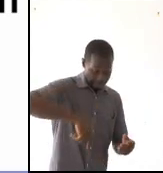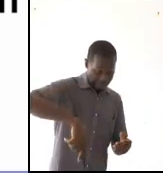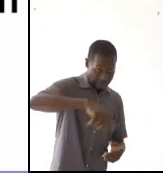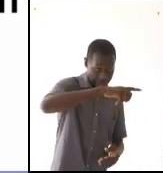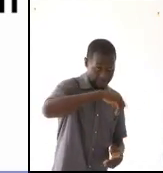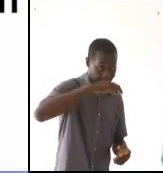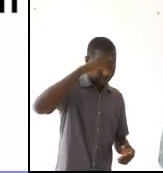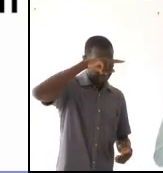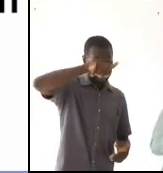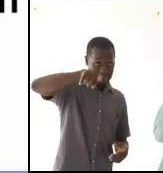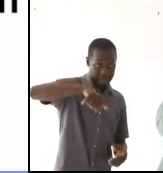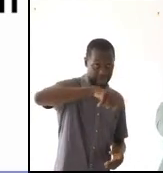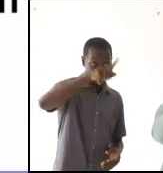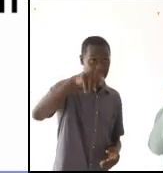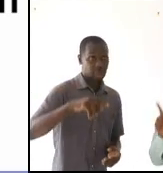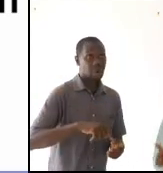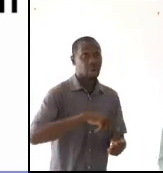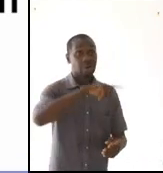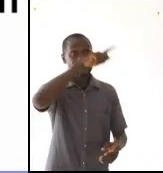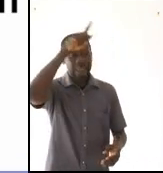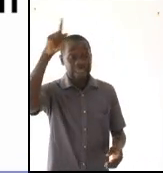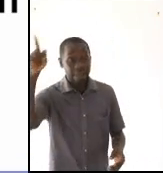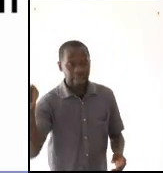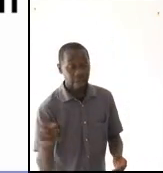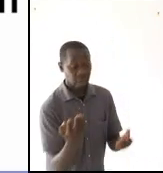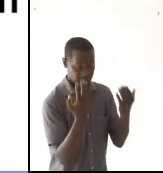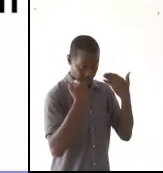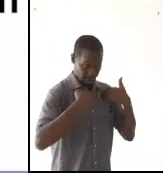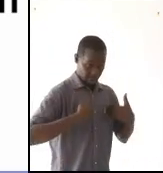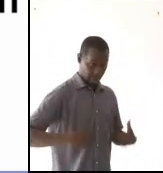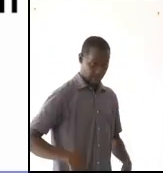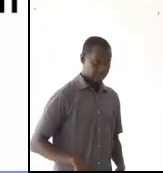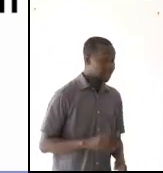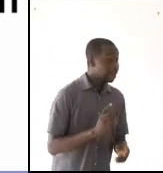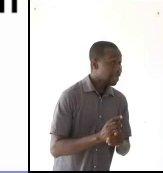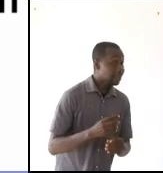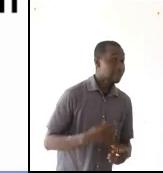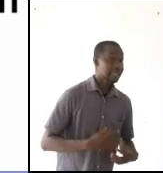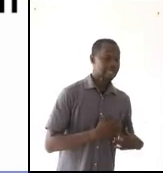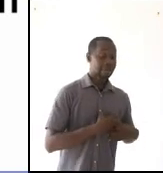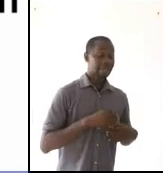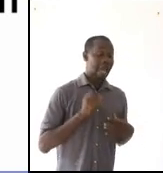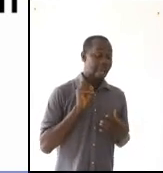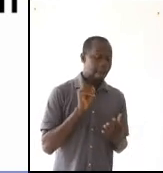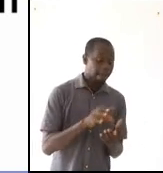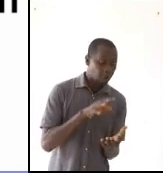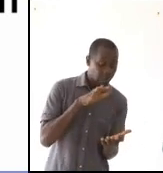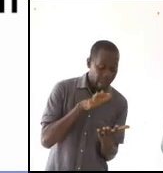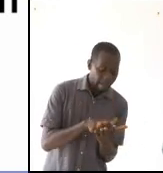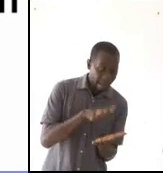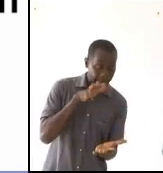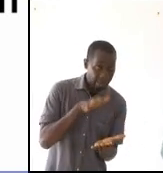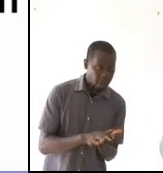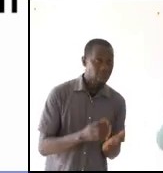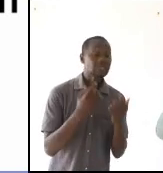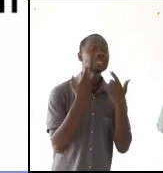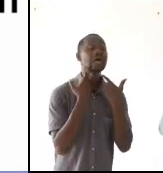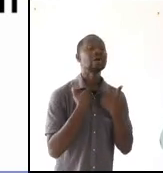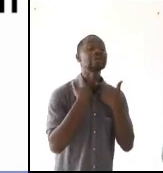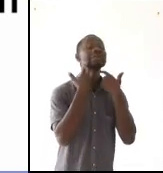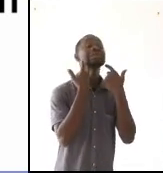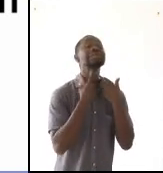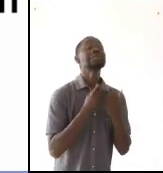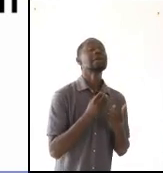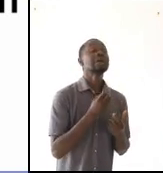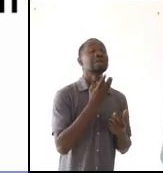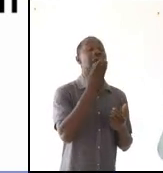And the circulatory system will take them around the body by means of the heart pumping them. And then the lungs too, the air